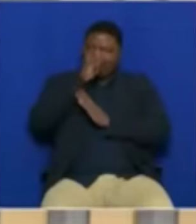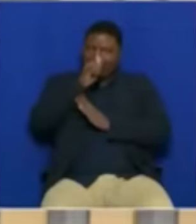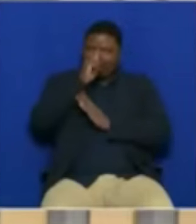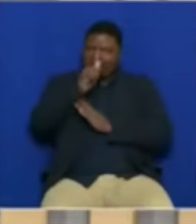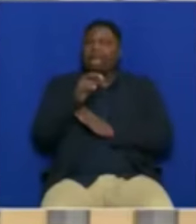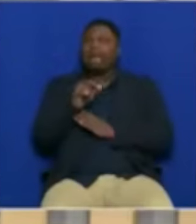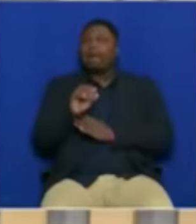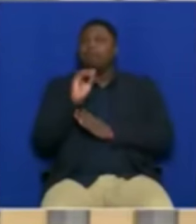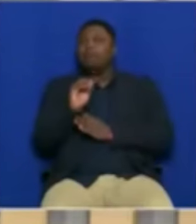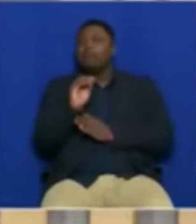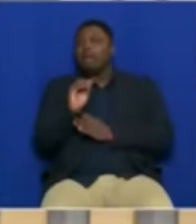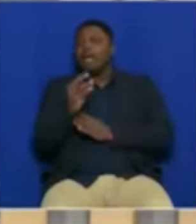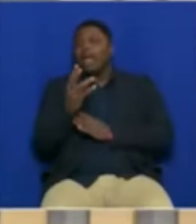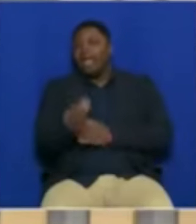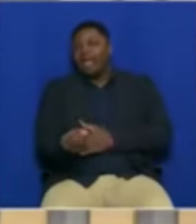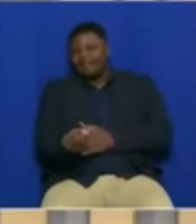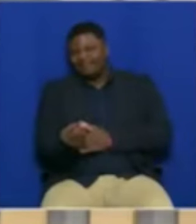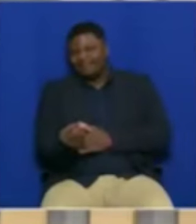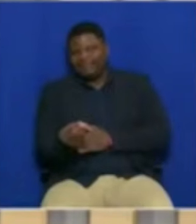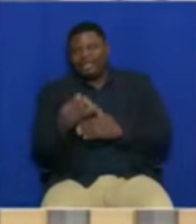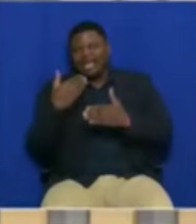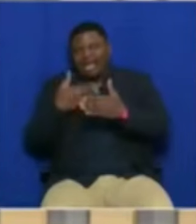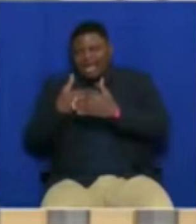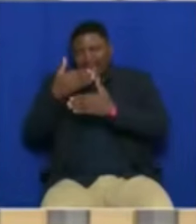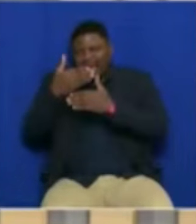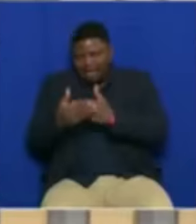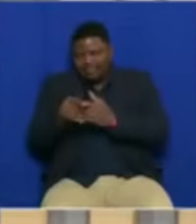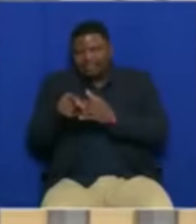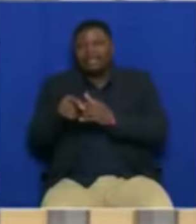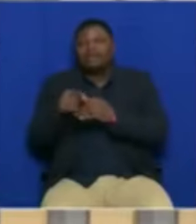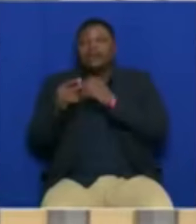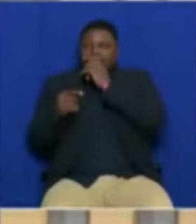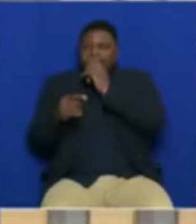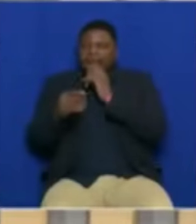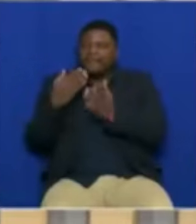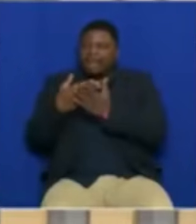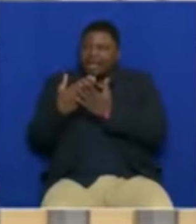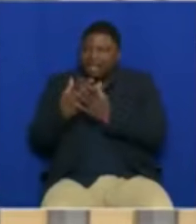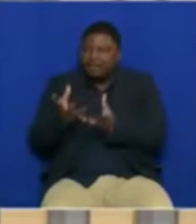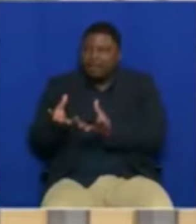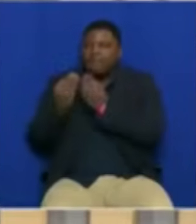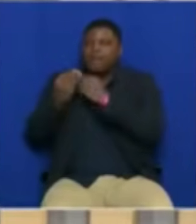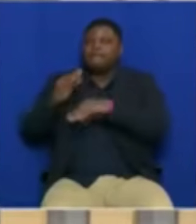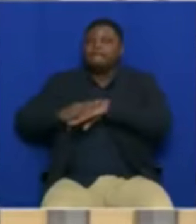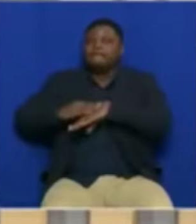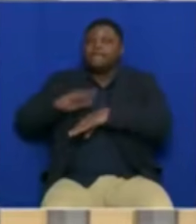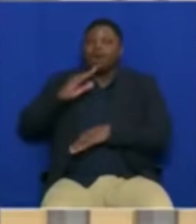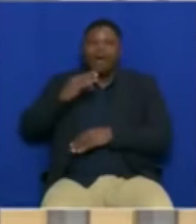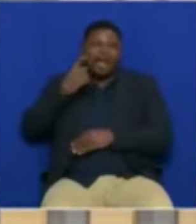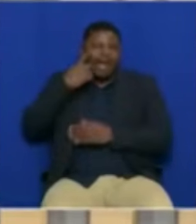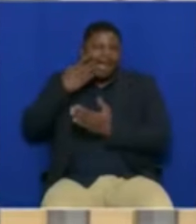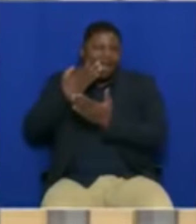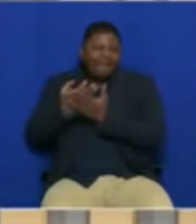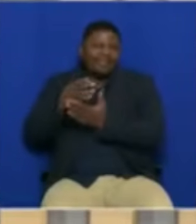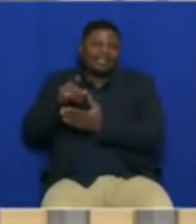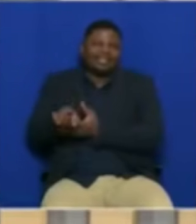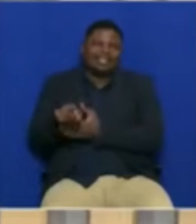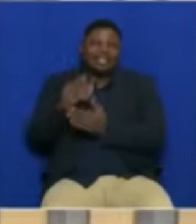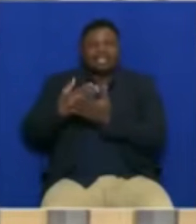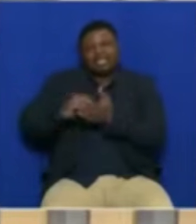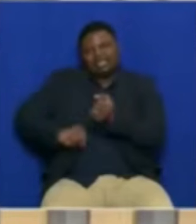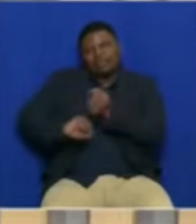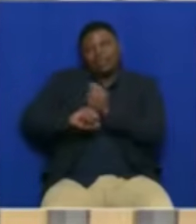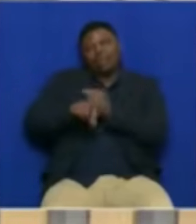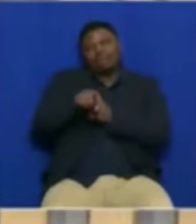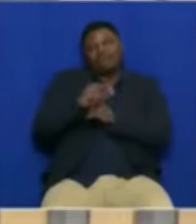proving, getting more evidence to support this crime that has been committed. So the preliminary investigation